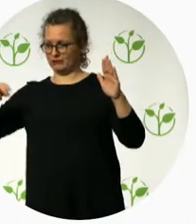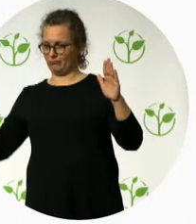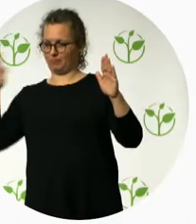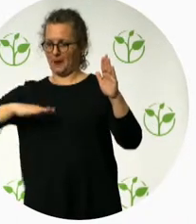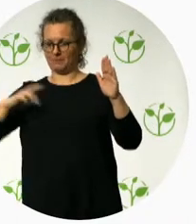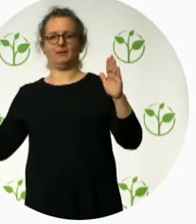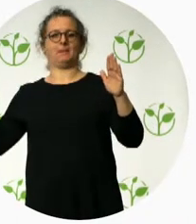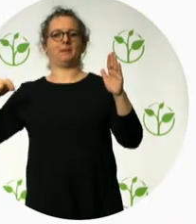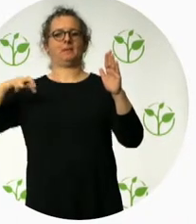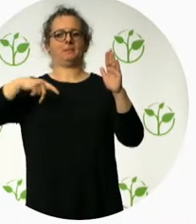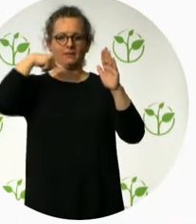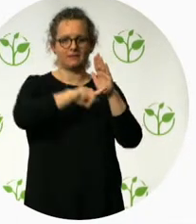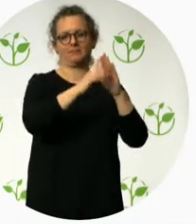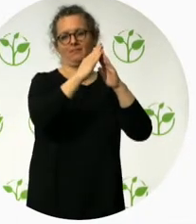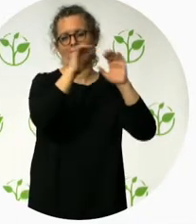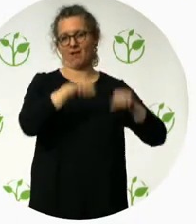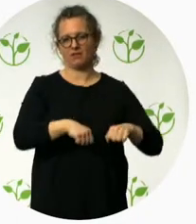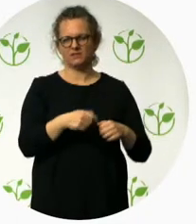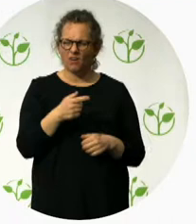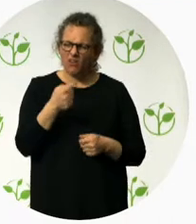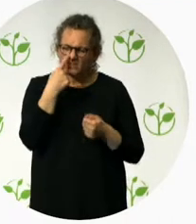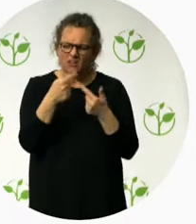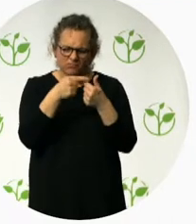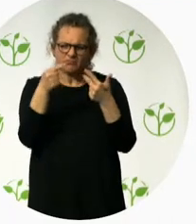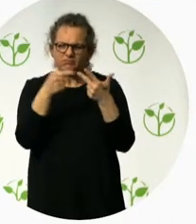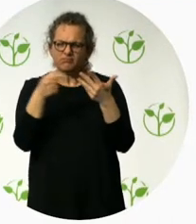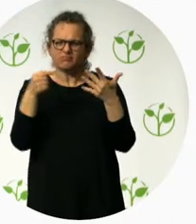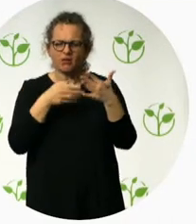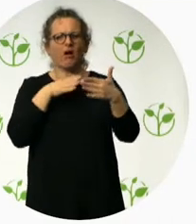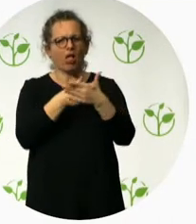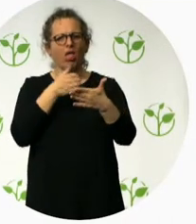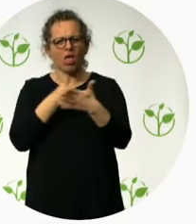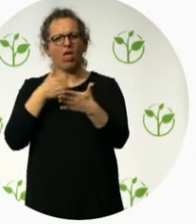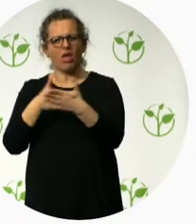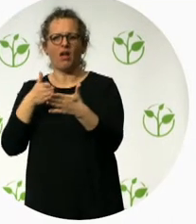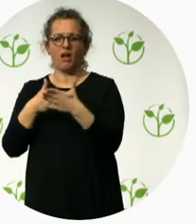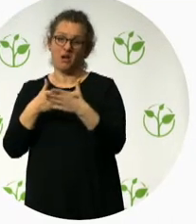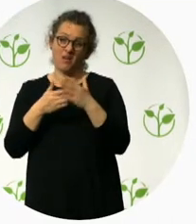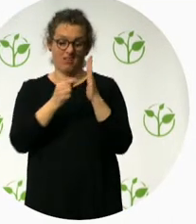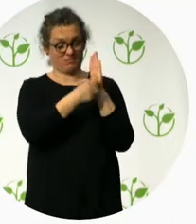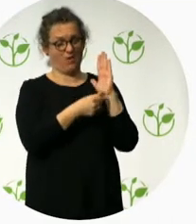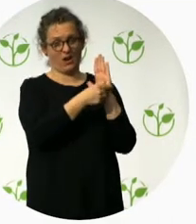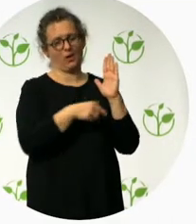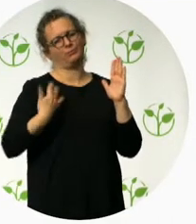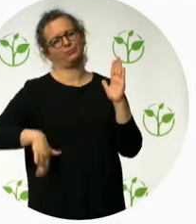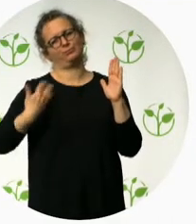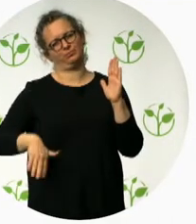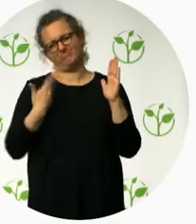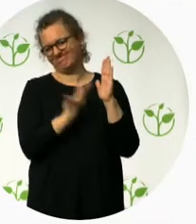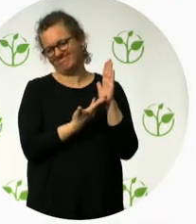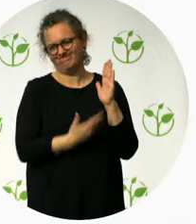barriers and all the hurdles that have been there, Munaragala has made, I would